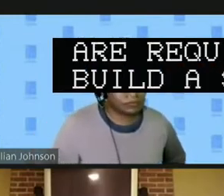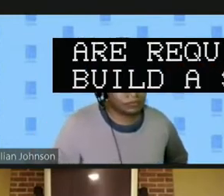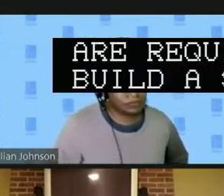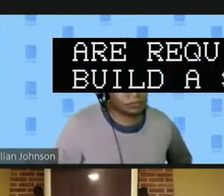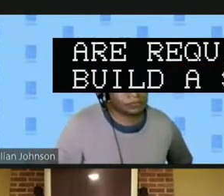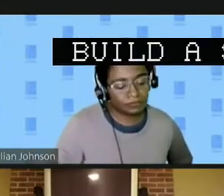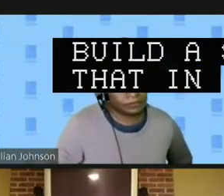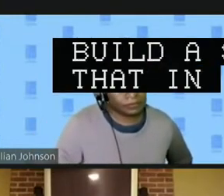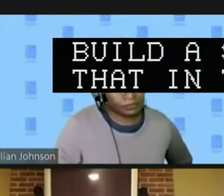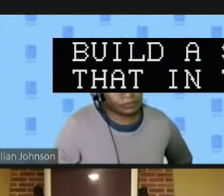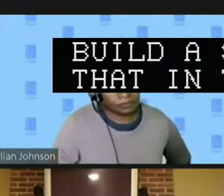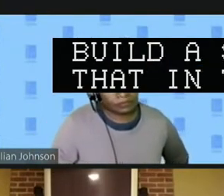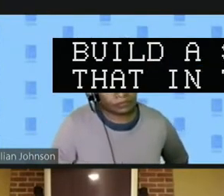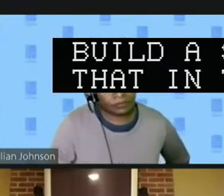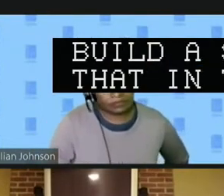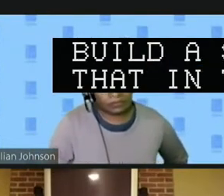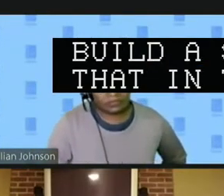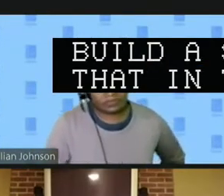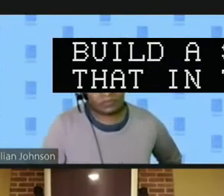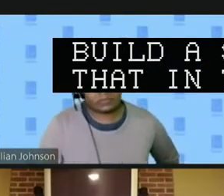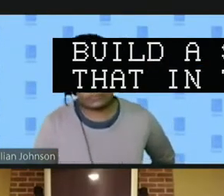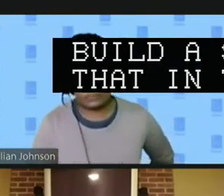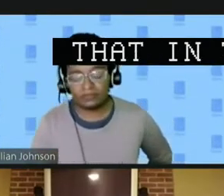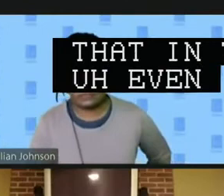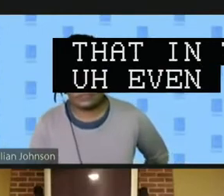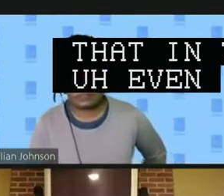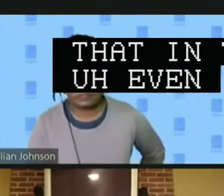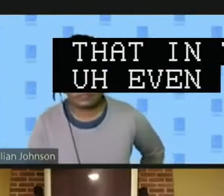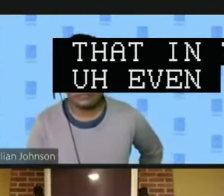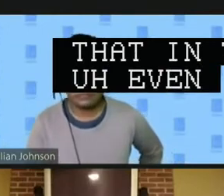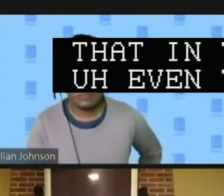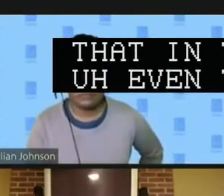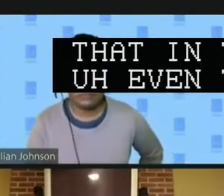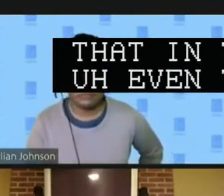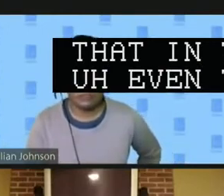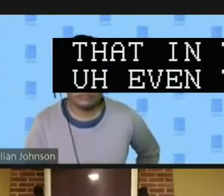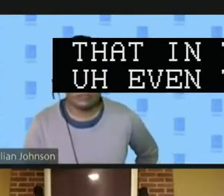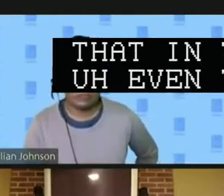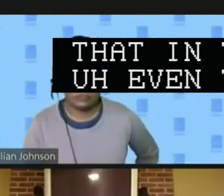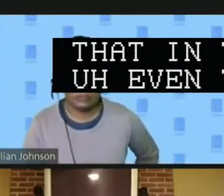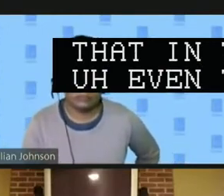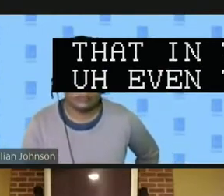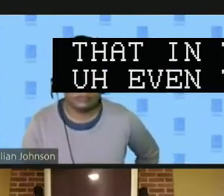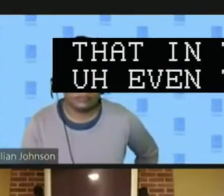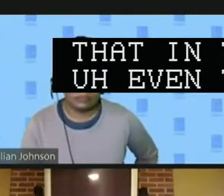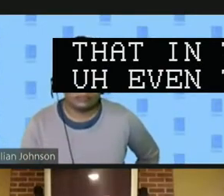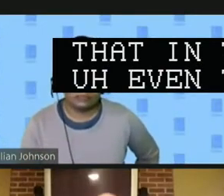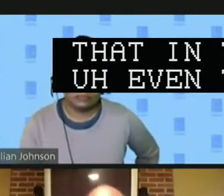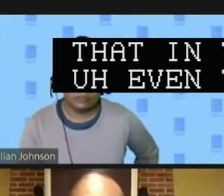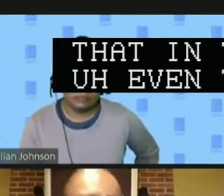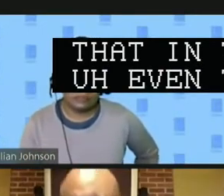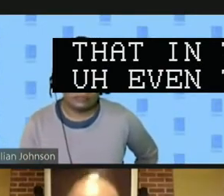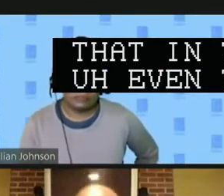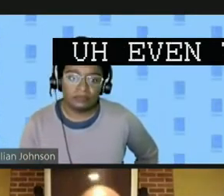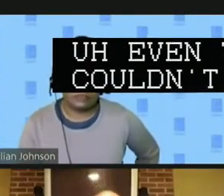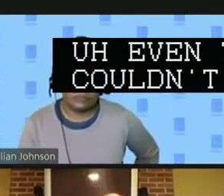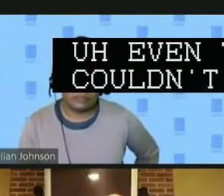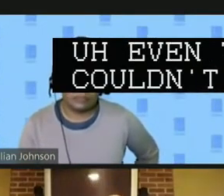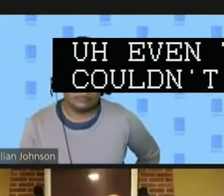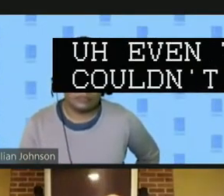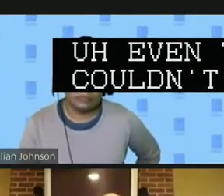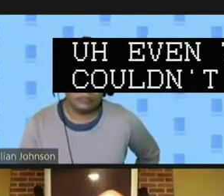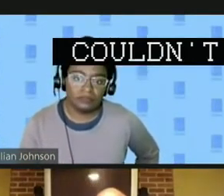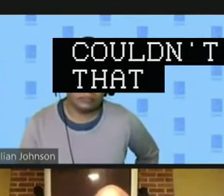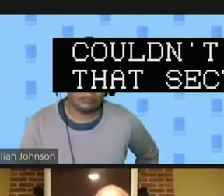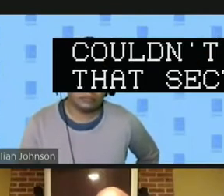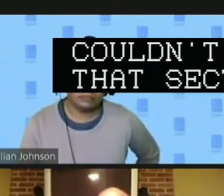But I even tried to ask if we couldn't or could be exempt from that section of the sidewalk, but I have to follow